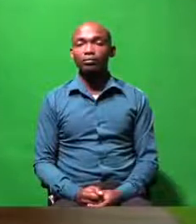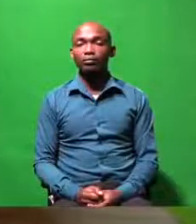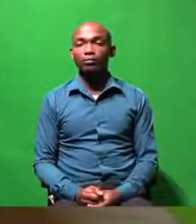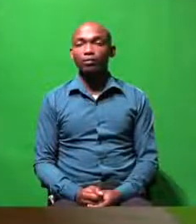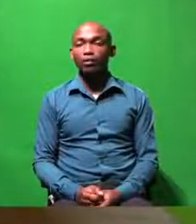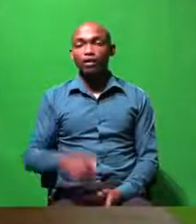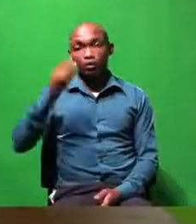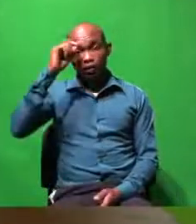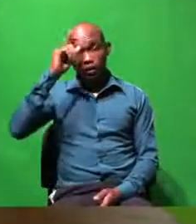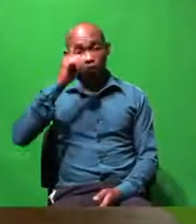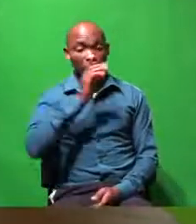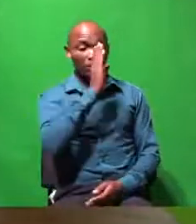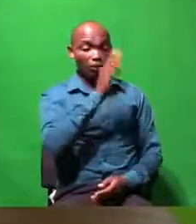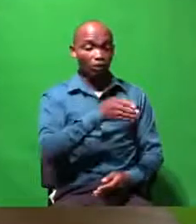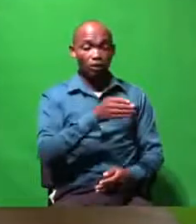of object.